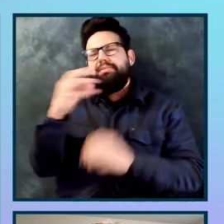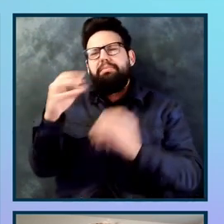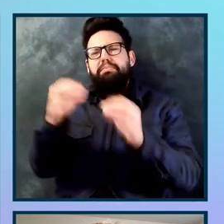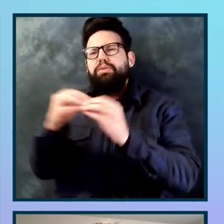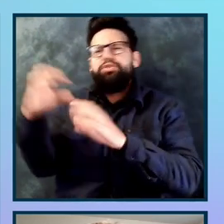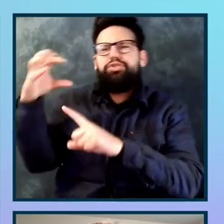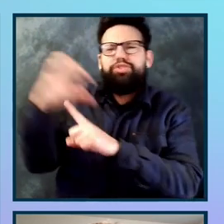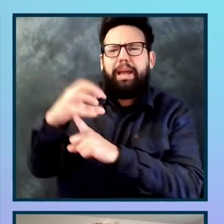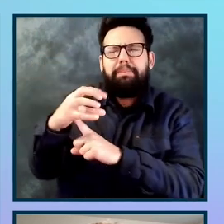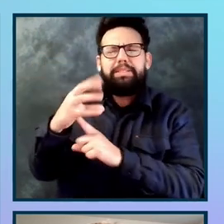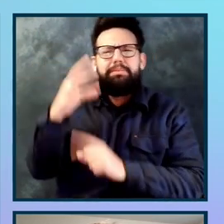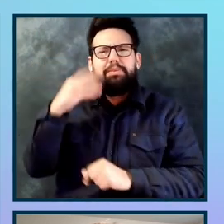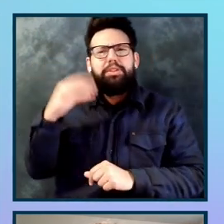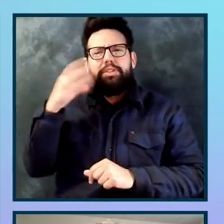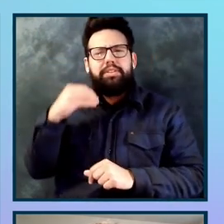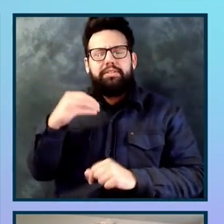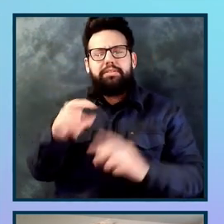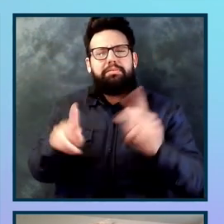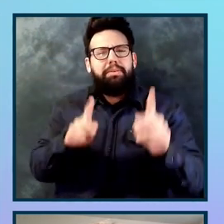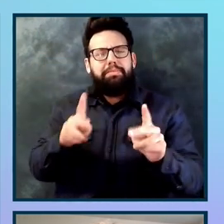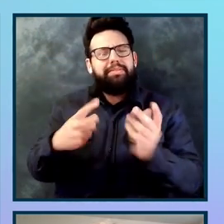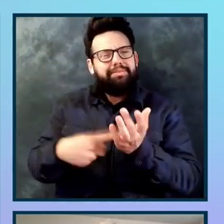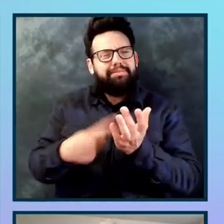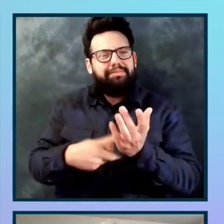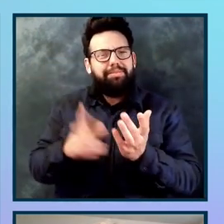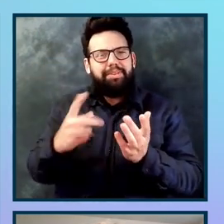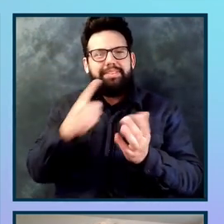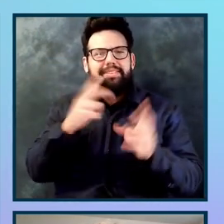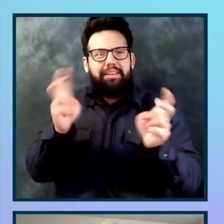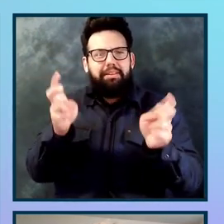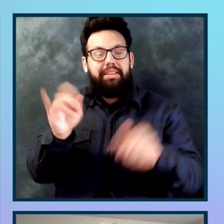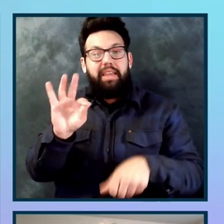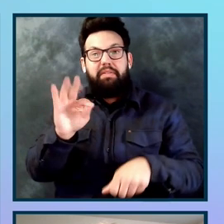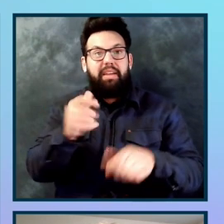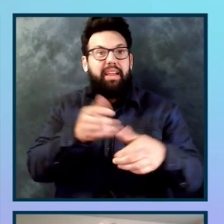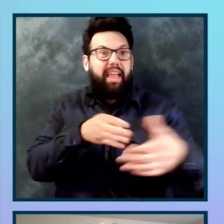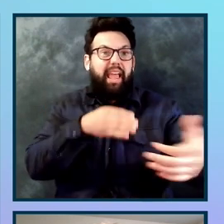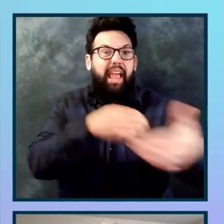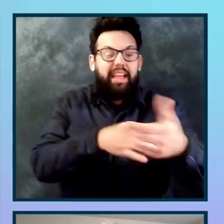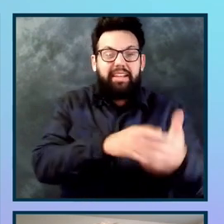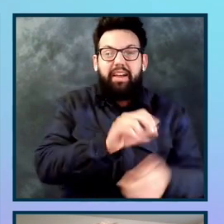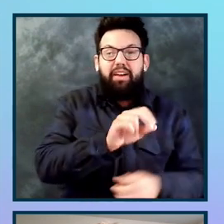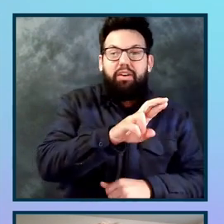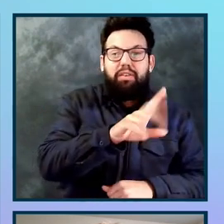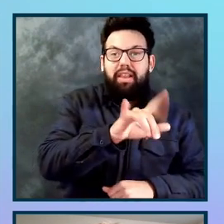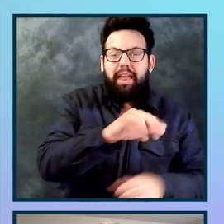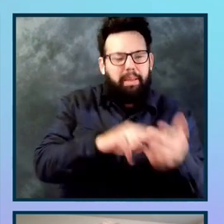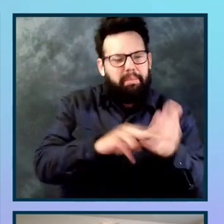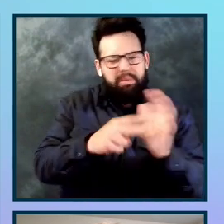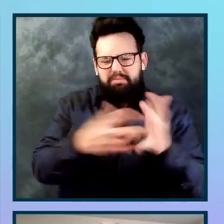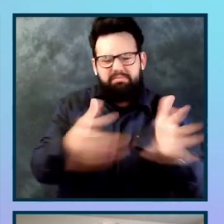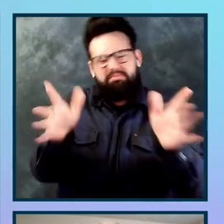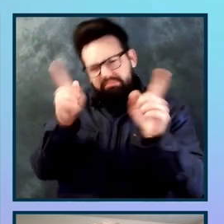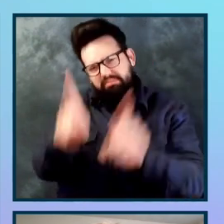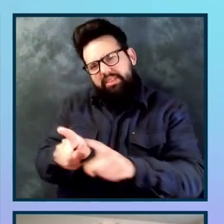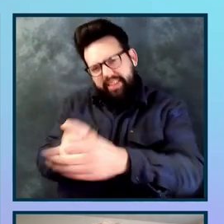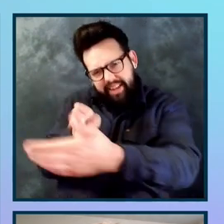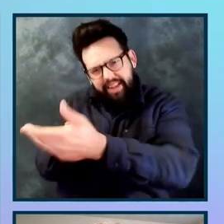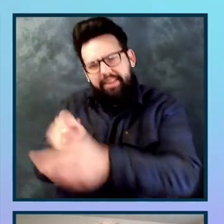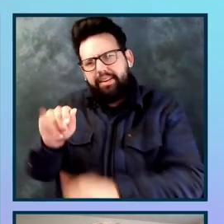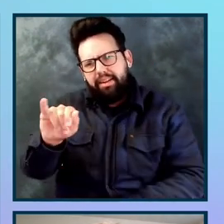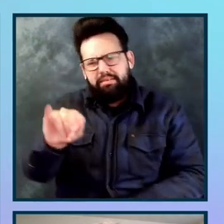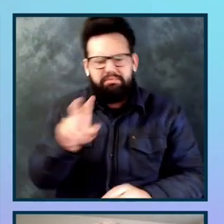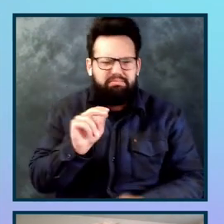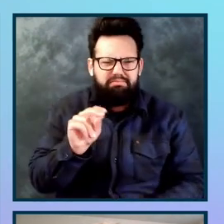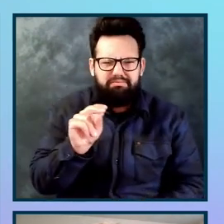you're anti-overlay, clearly you're anti-AI. I don't think that's really true. AI has come a long way.